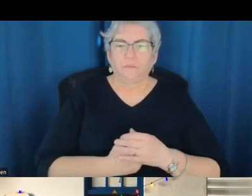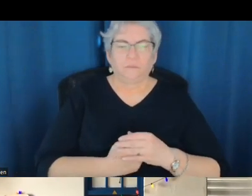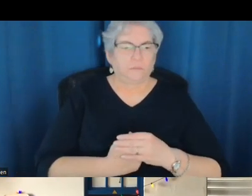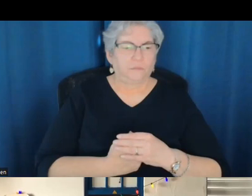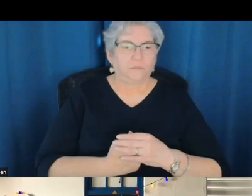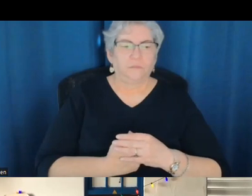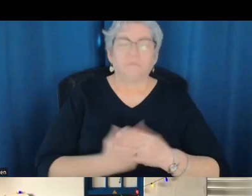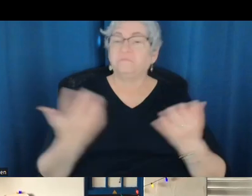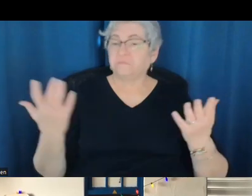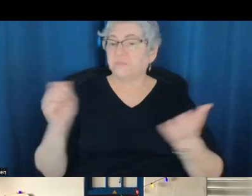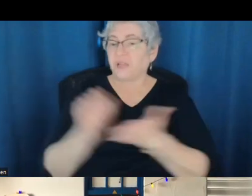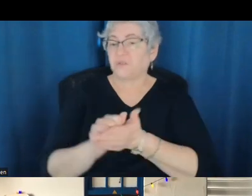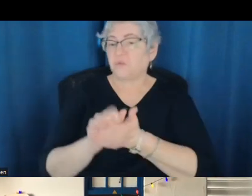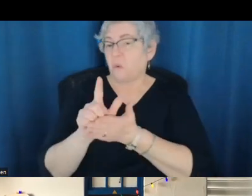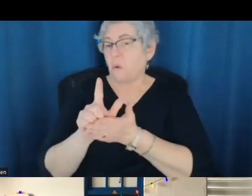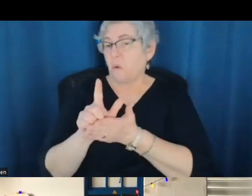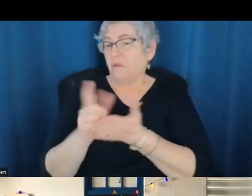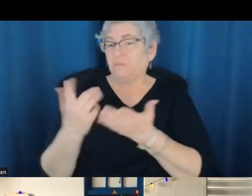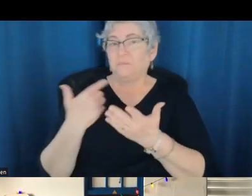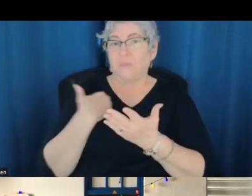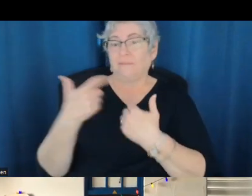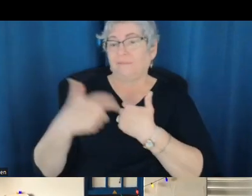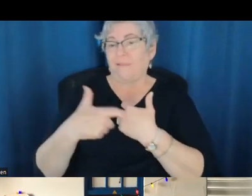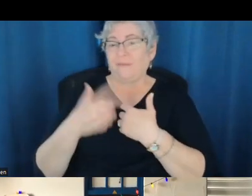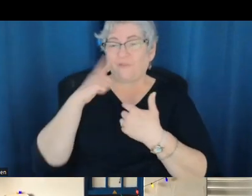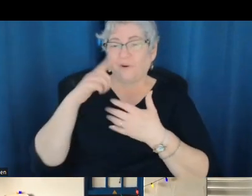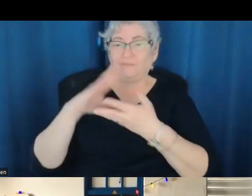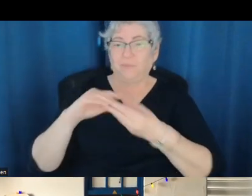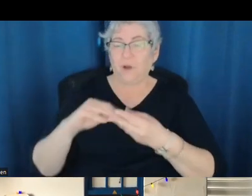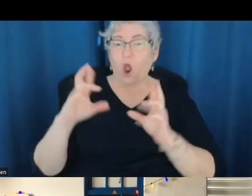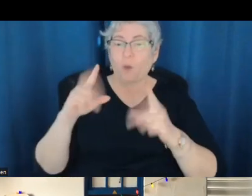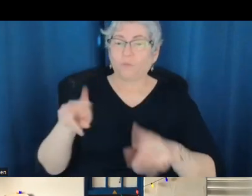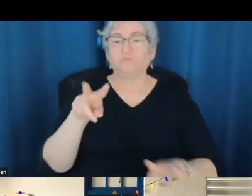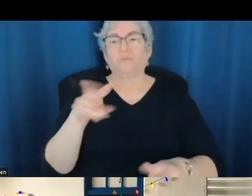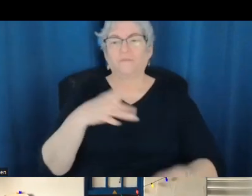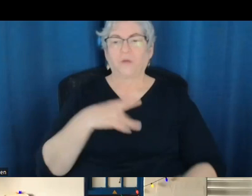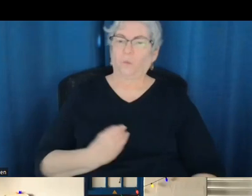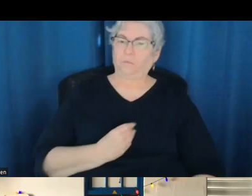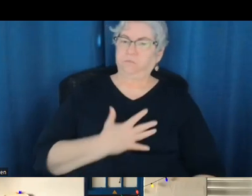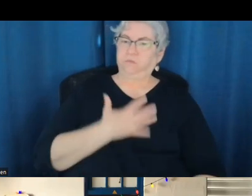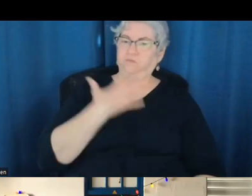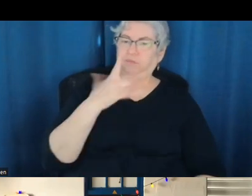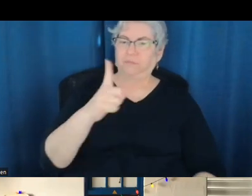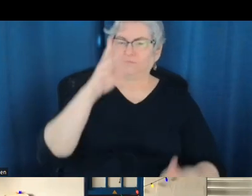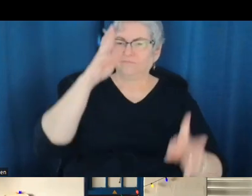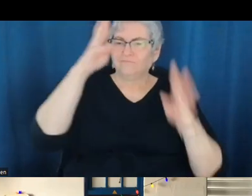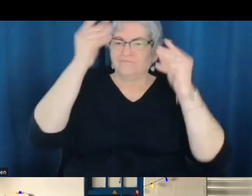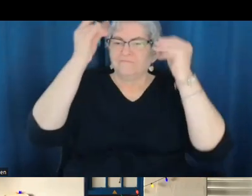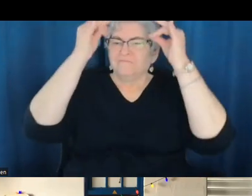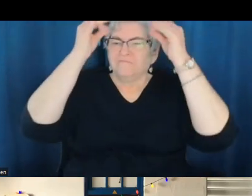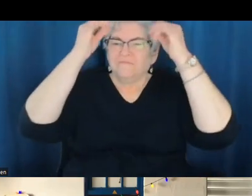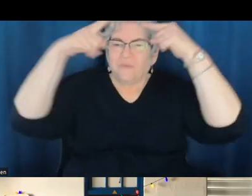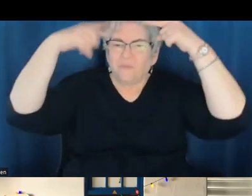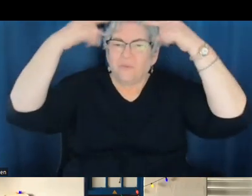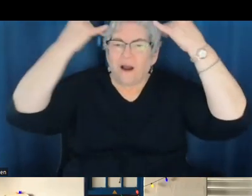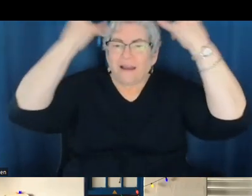So that's about all the time we have today. I hope you're feeling inspired and your imagination is running wild with ideas